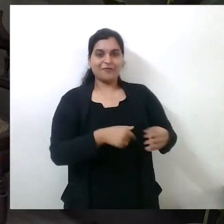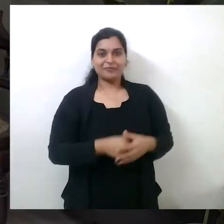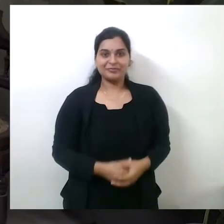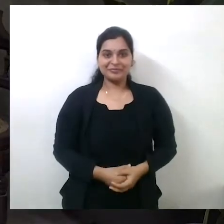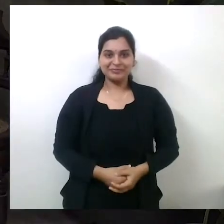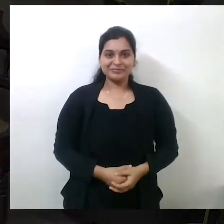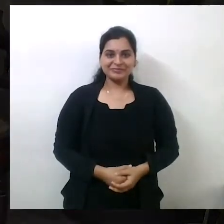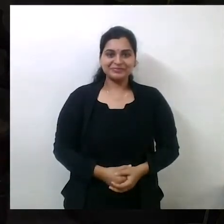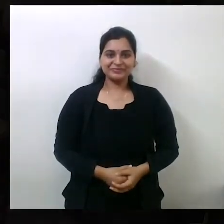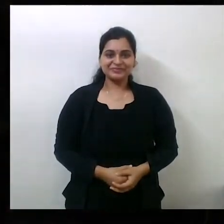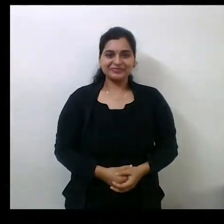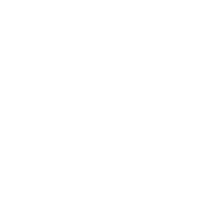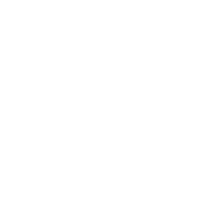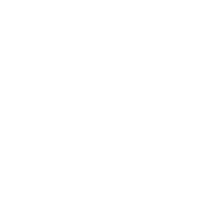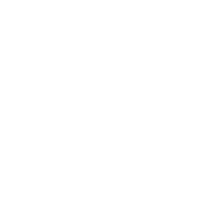collection naturally.